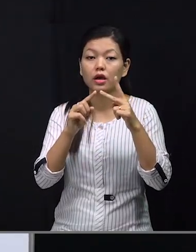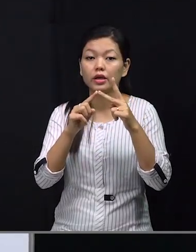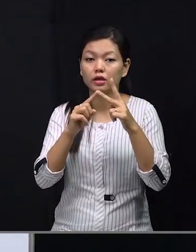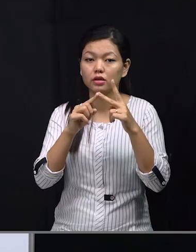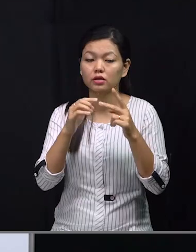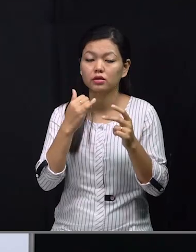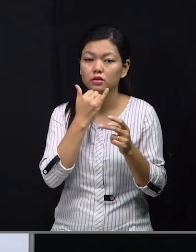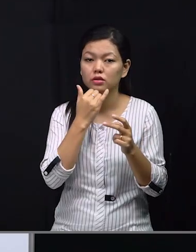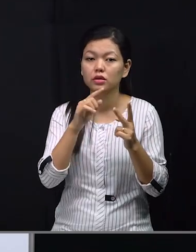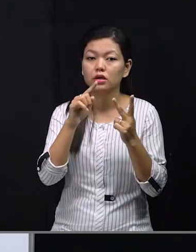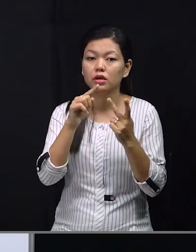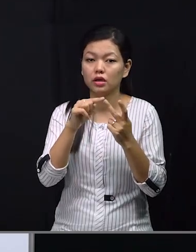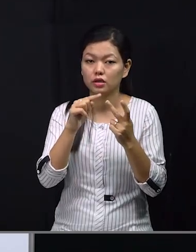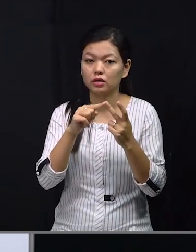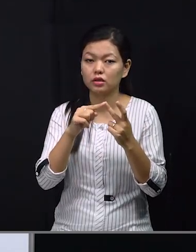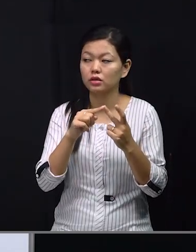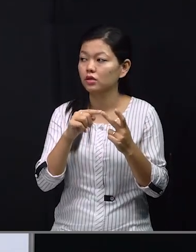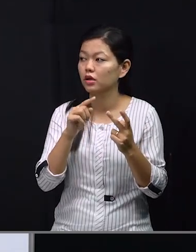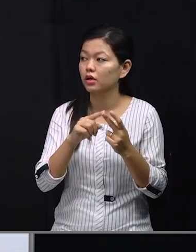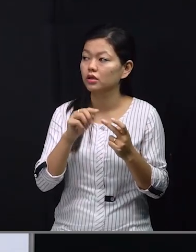Usually the para isomer will be formed here.